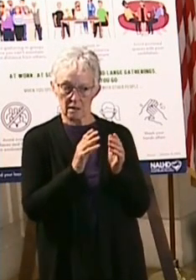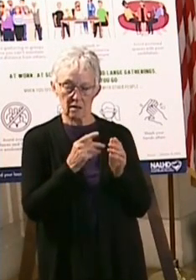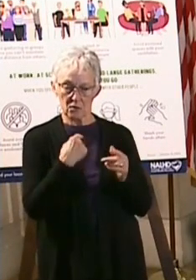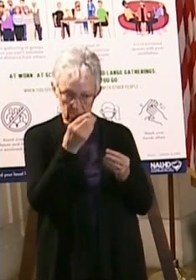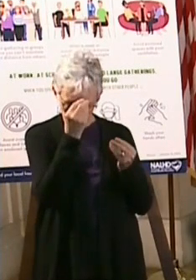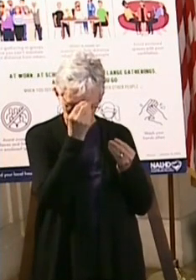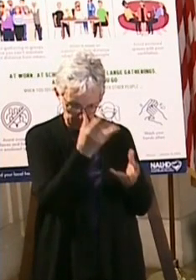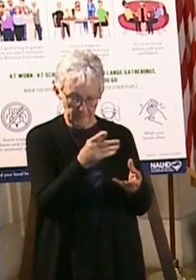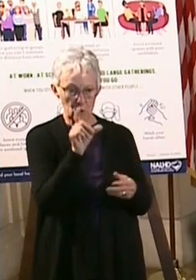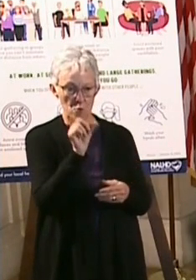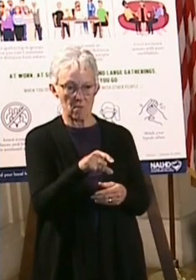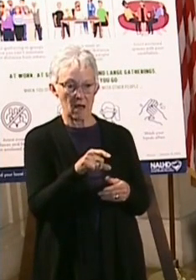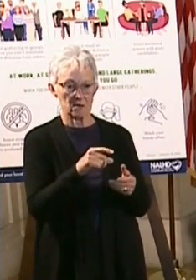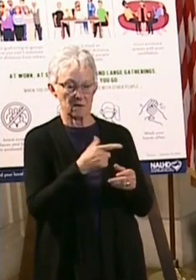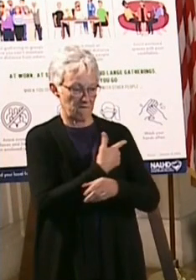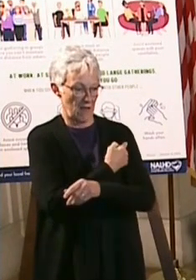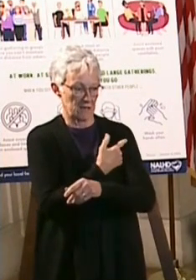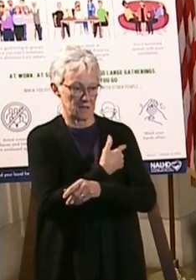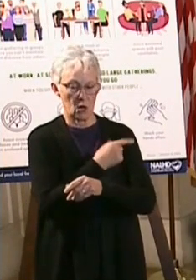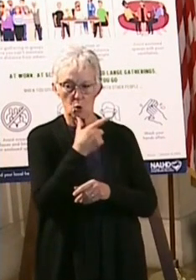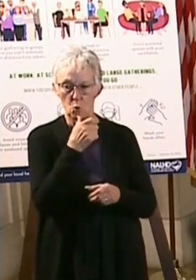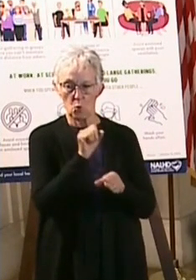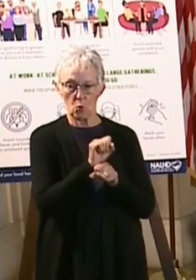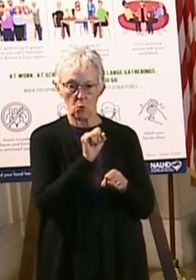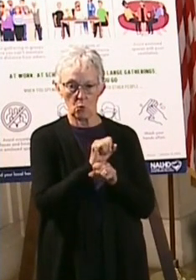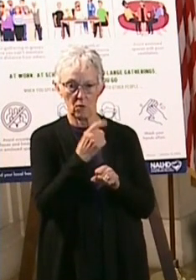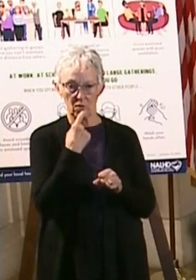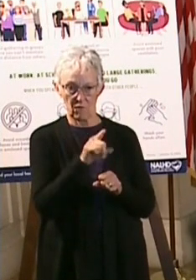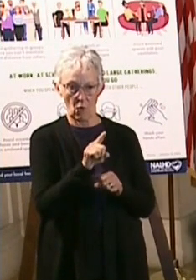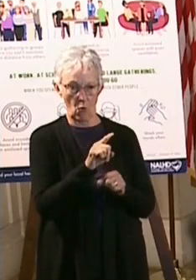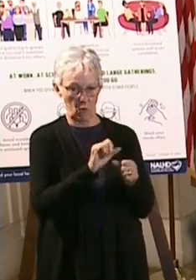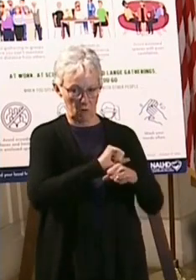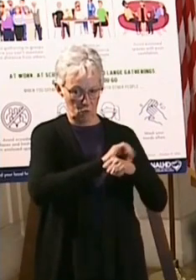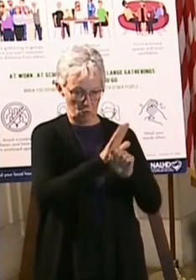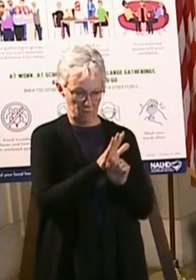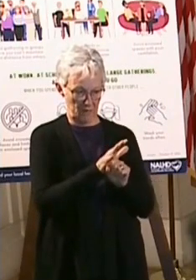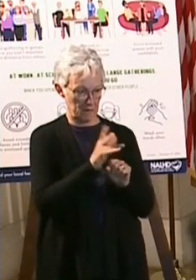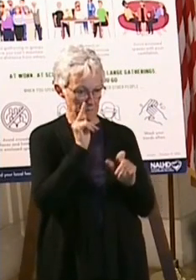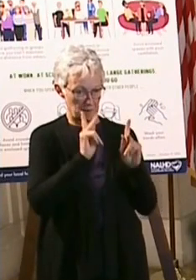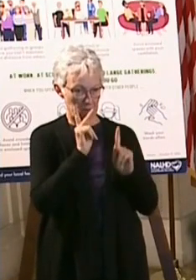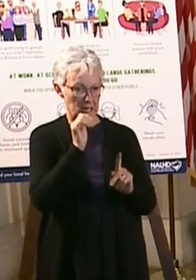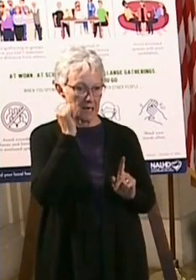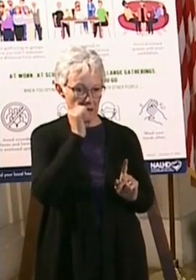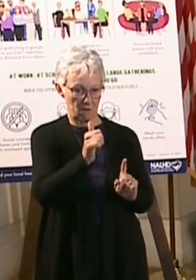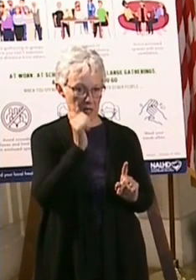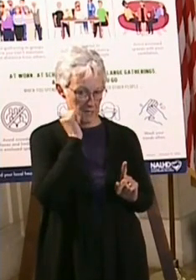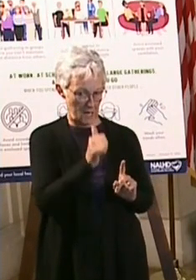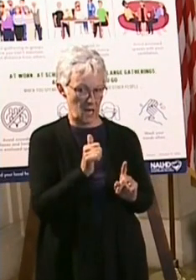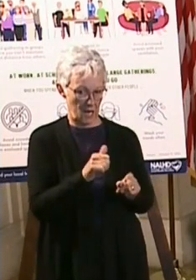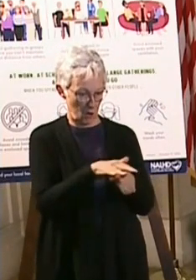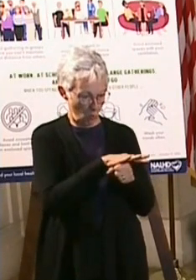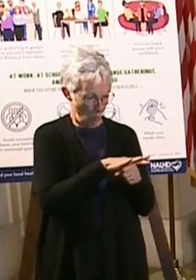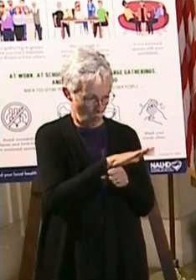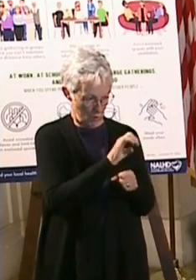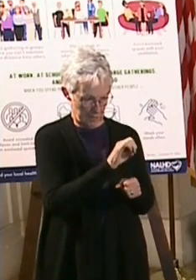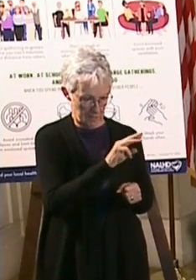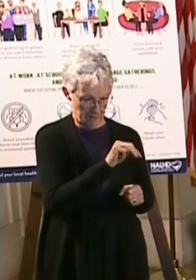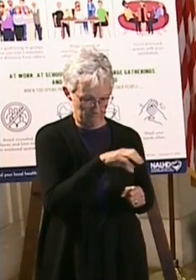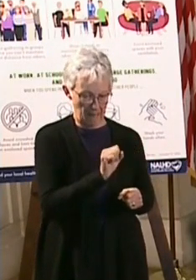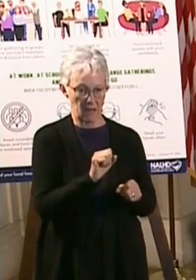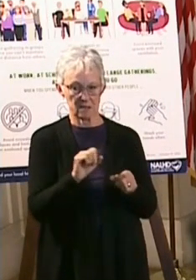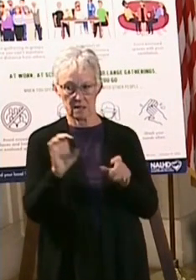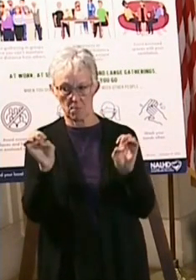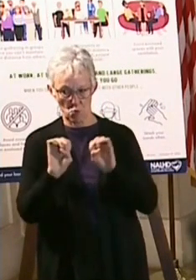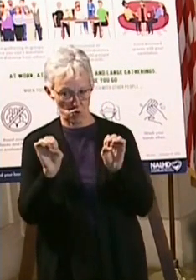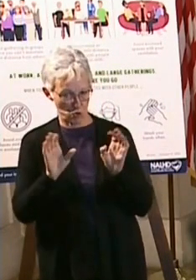patients day in and day out. Some examples would be the emergency department, COVID care units, and local EMS. Now, for